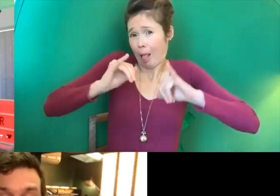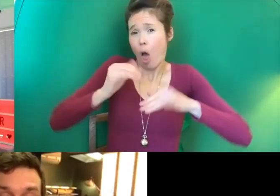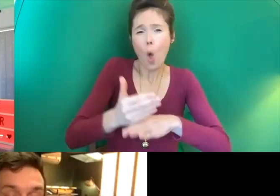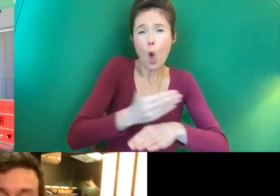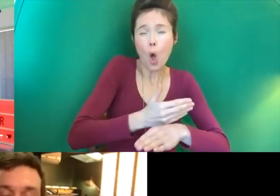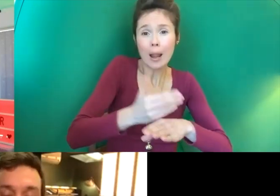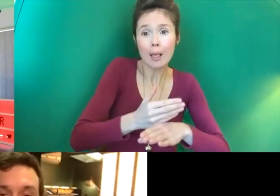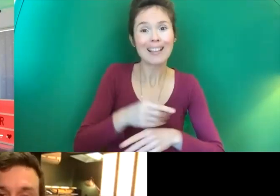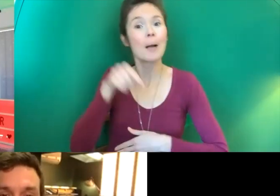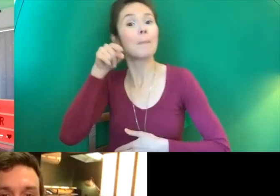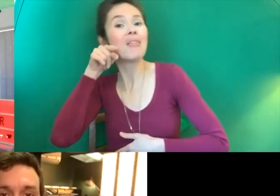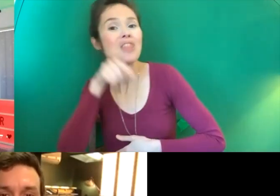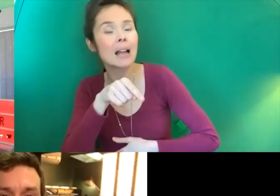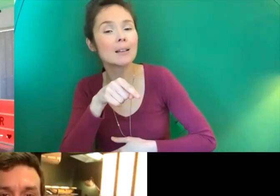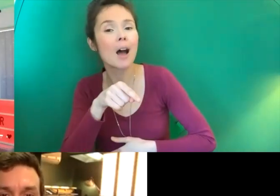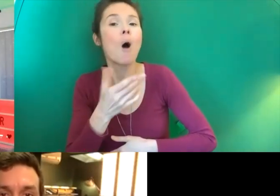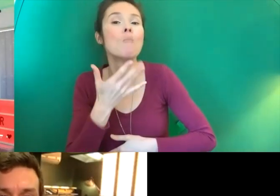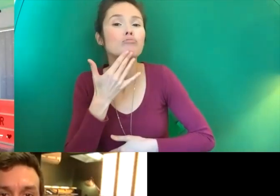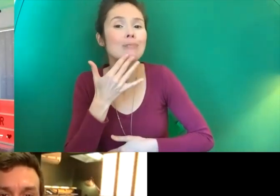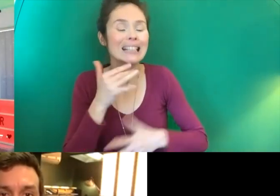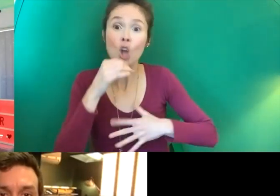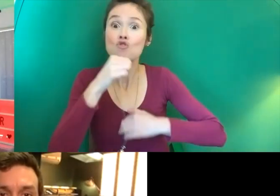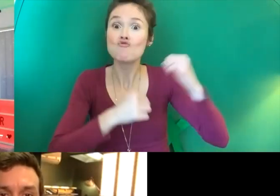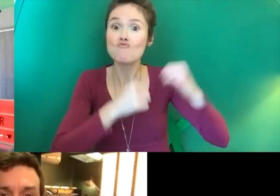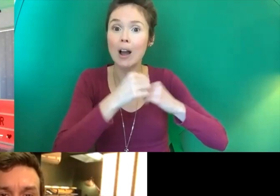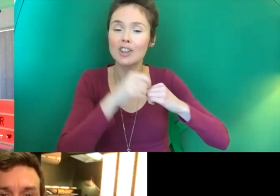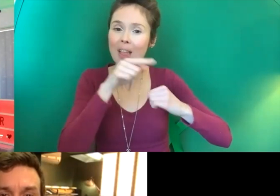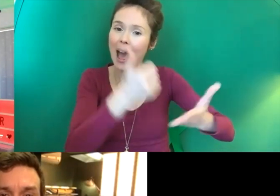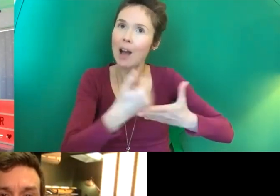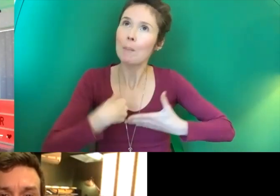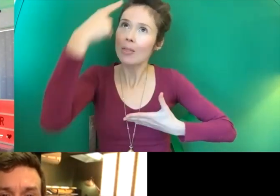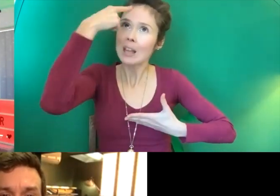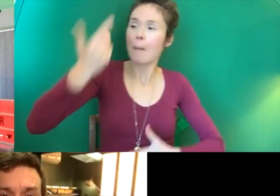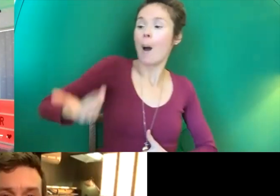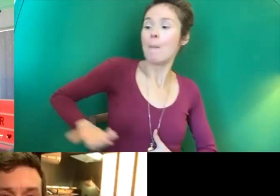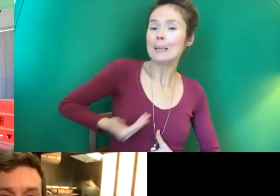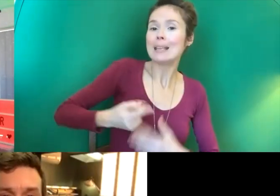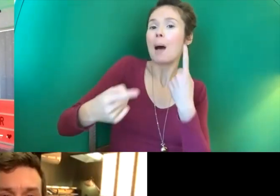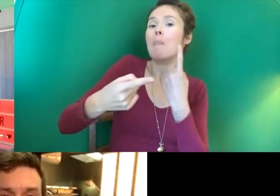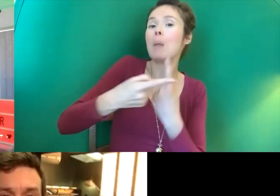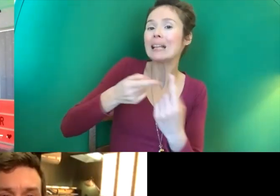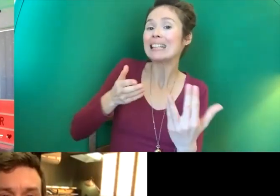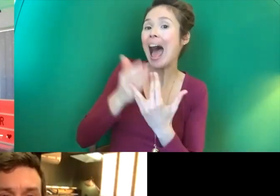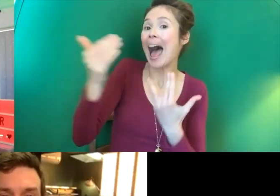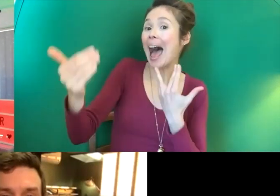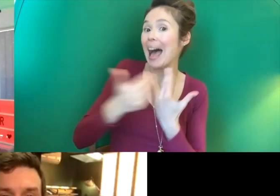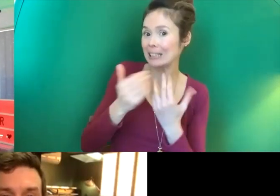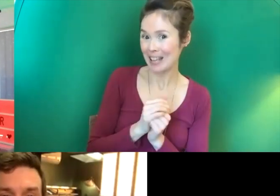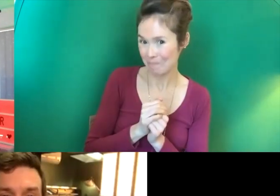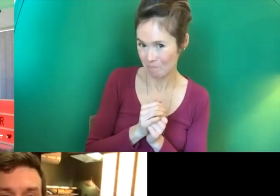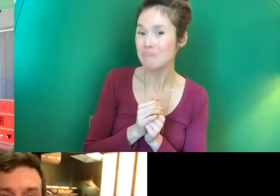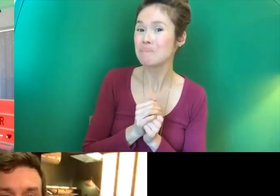it's made me rethink things right down to costing a project. Great. And John, I've got a little video